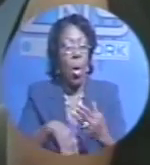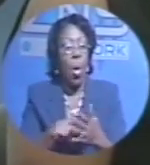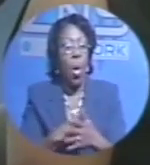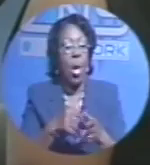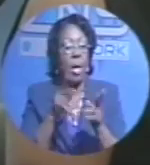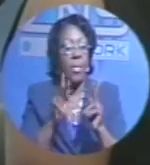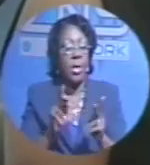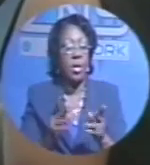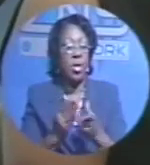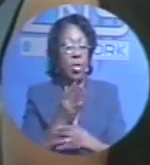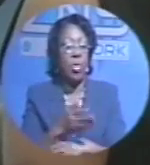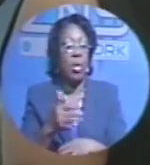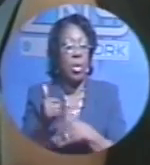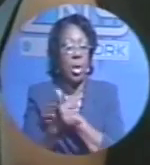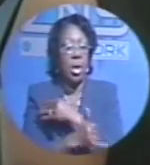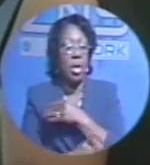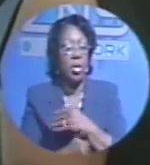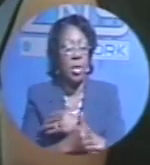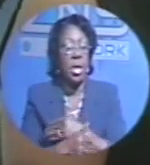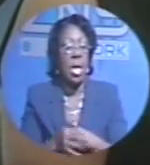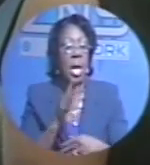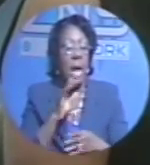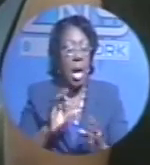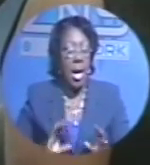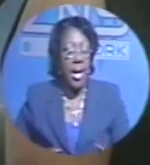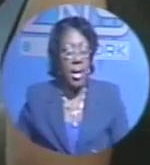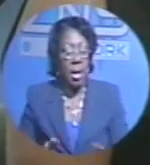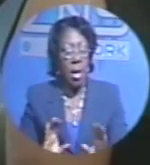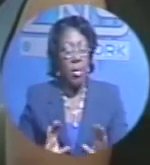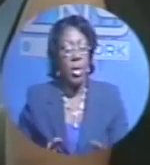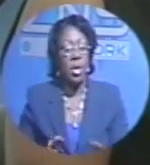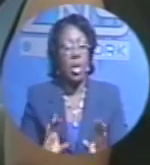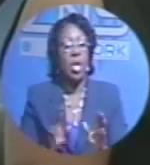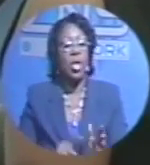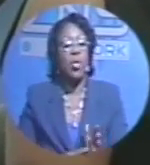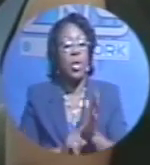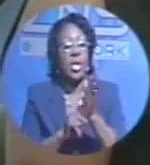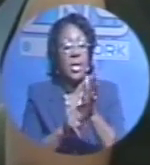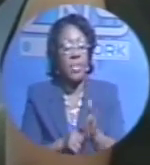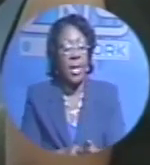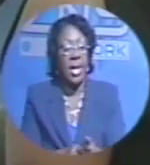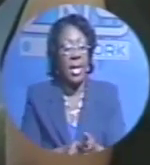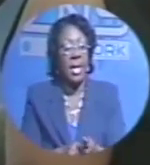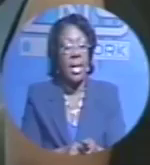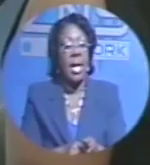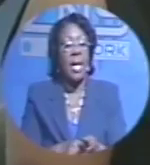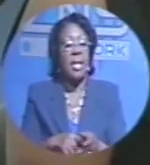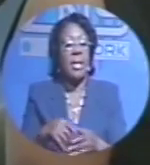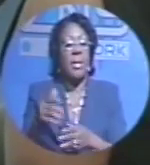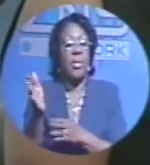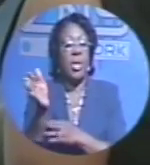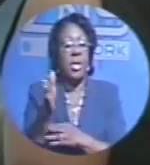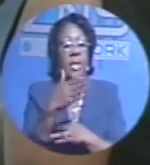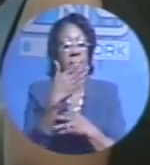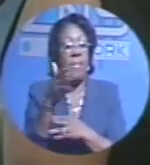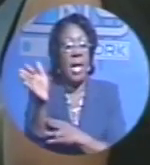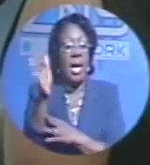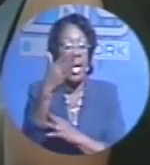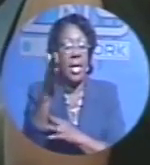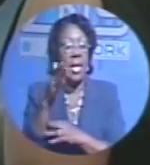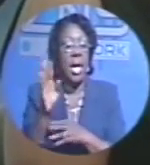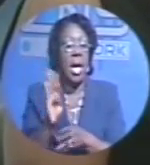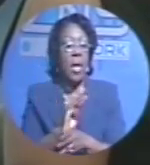are encouraged to display their pride by raising the flag throughout the land and wearing our national colors